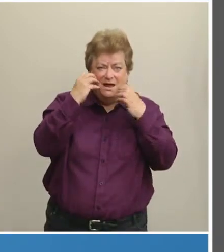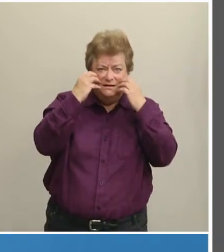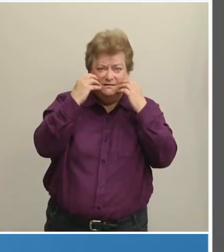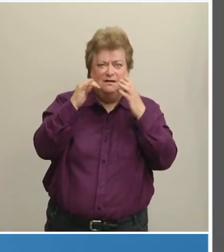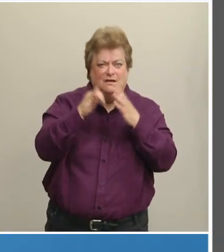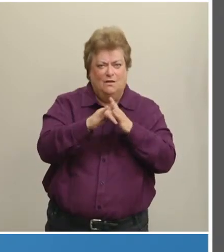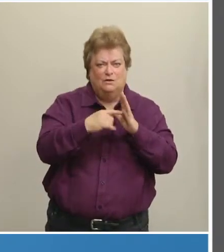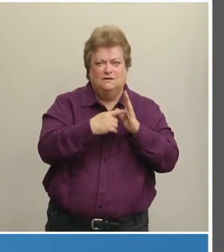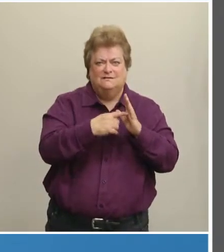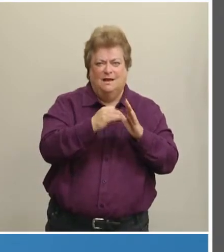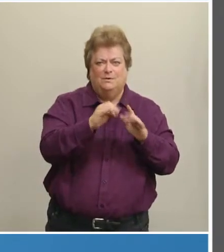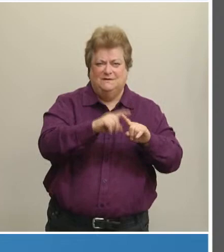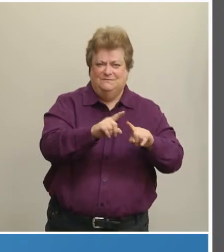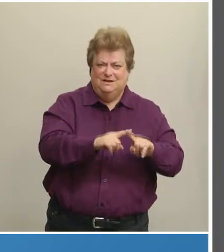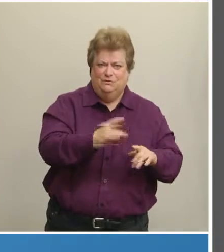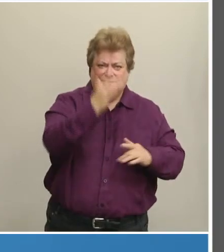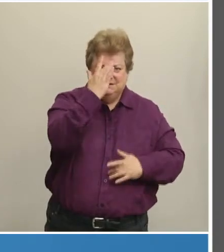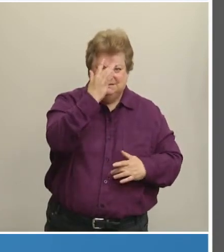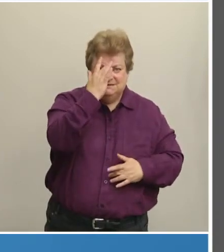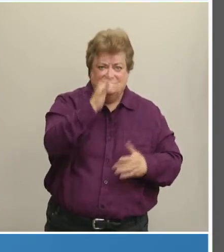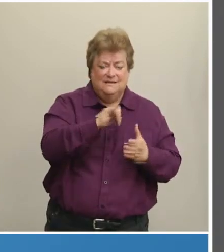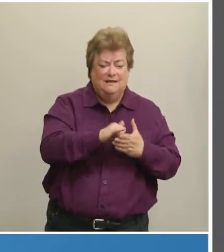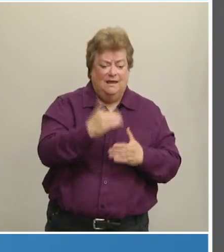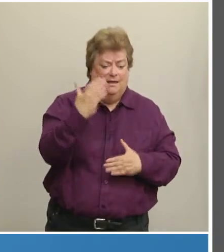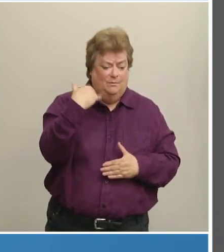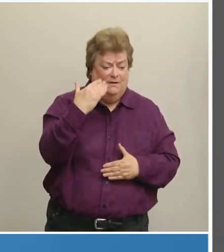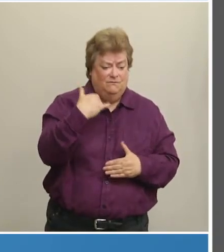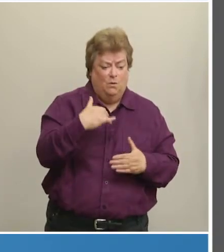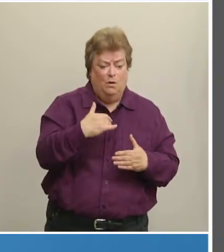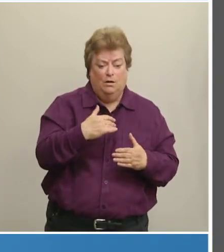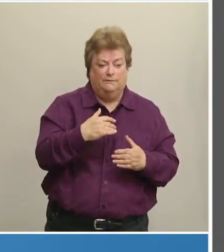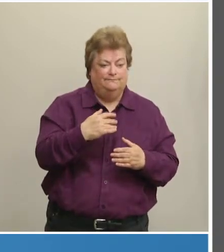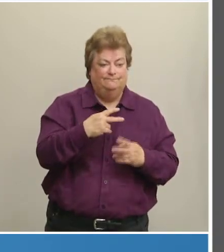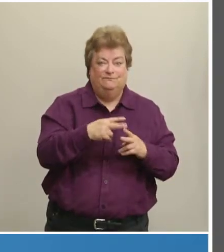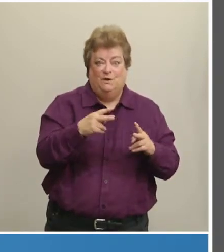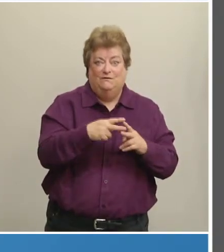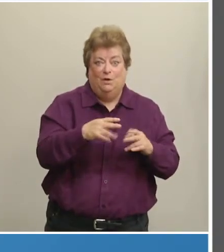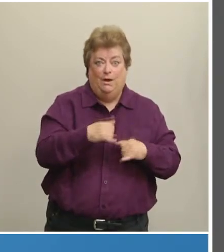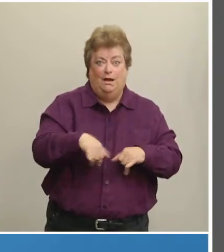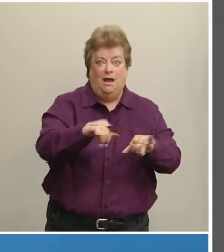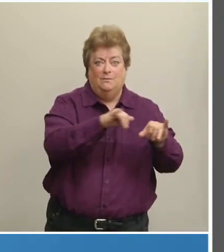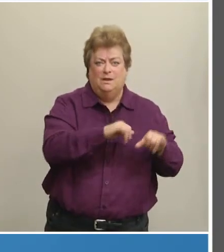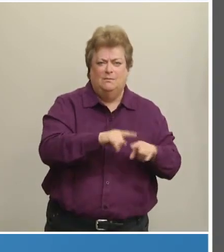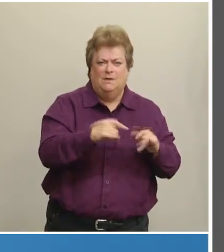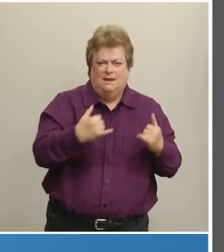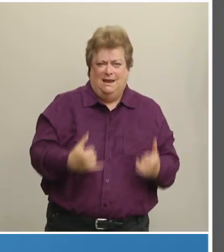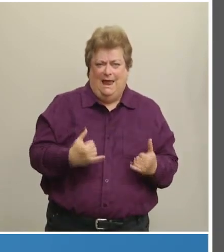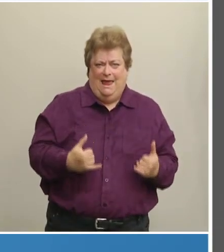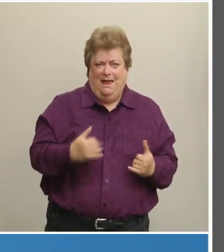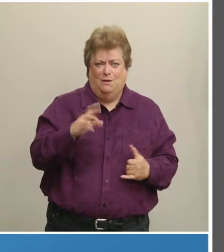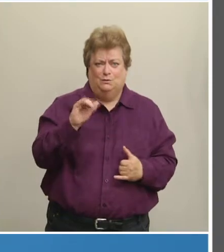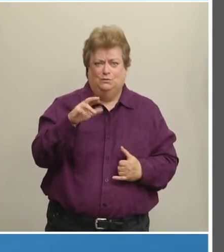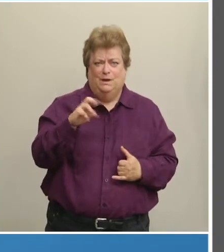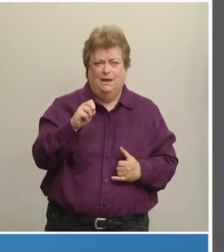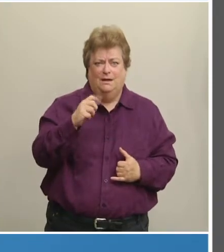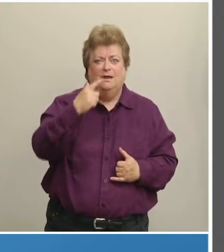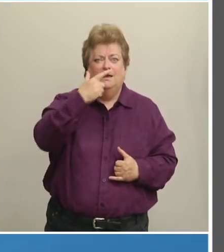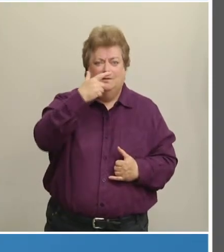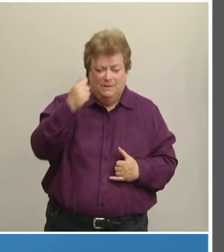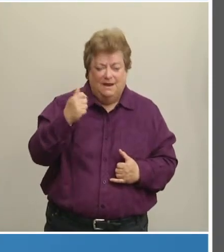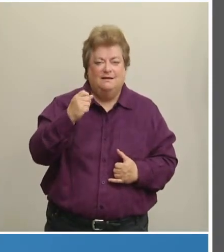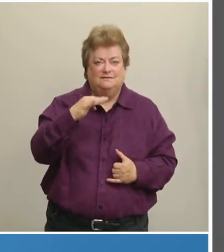infectious diseases that were once very common but are now rare in the United States because of our high level